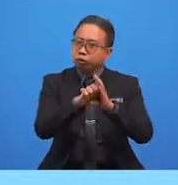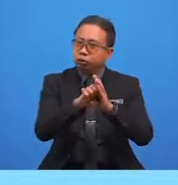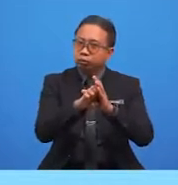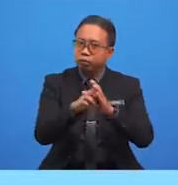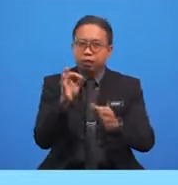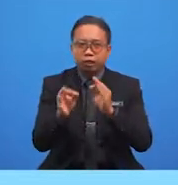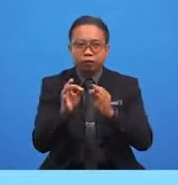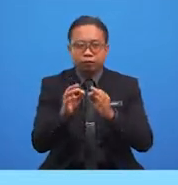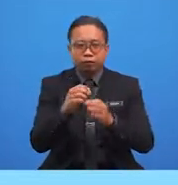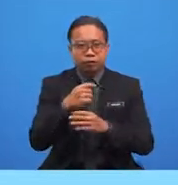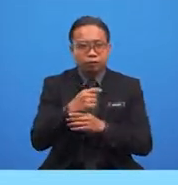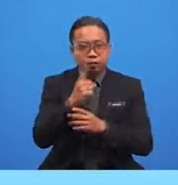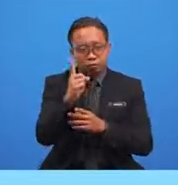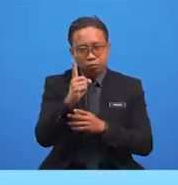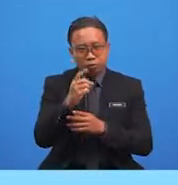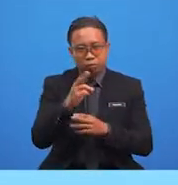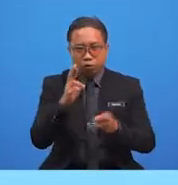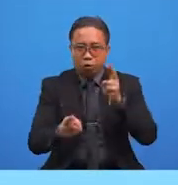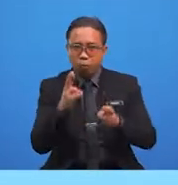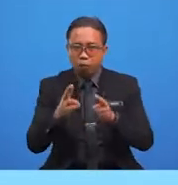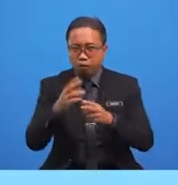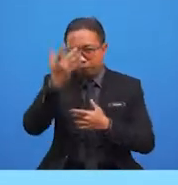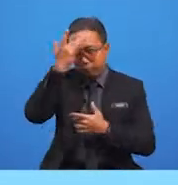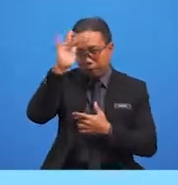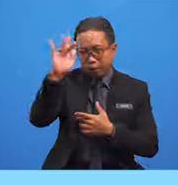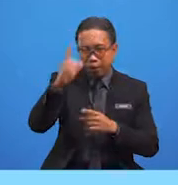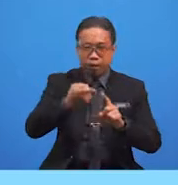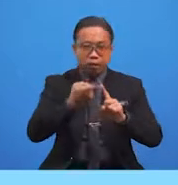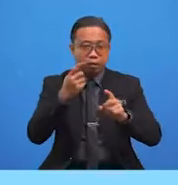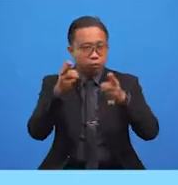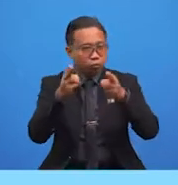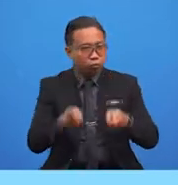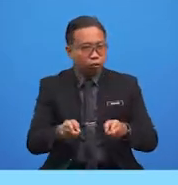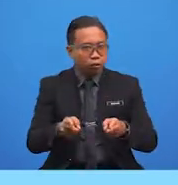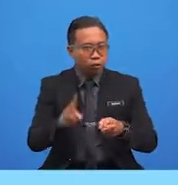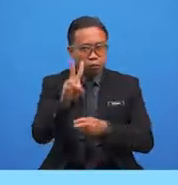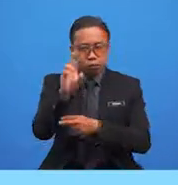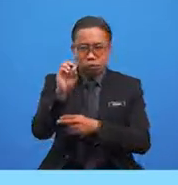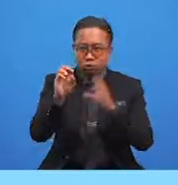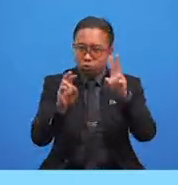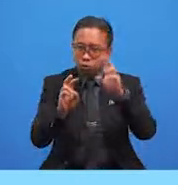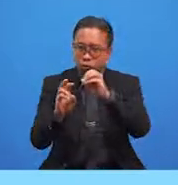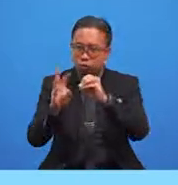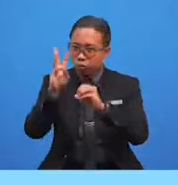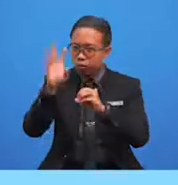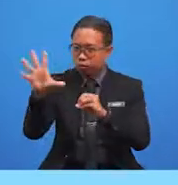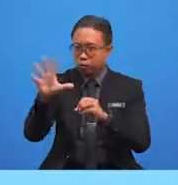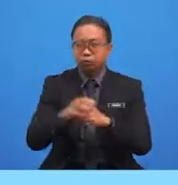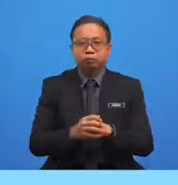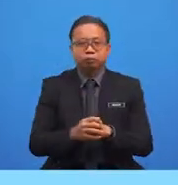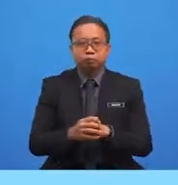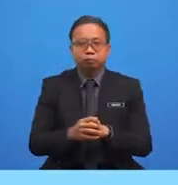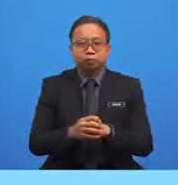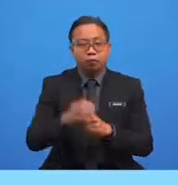if someone says robots will be smarter than humans by 2065, that would be his or her